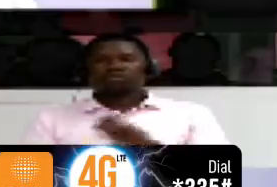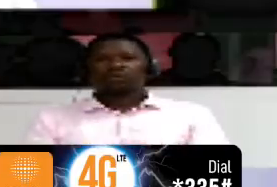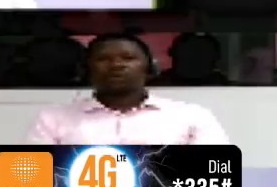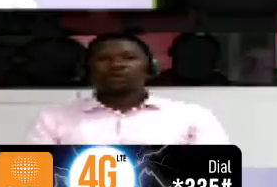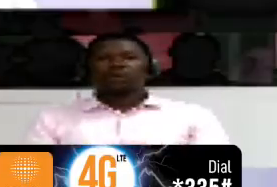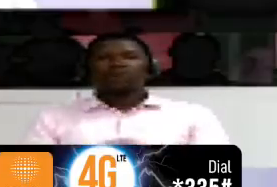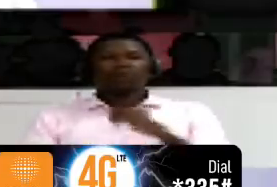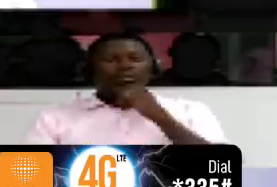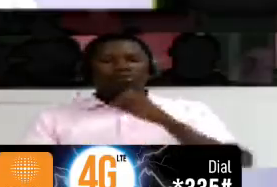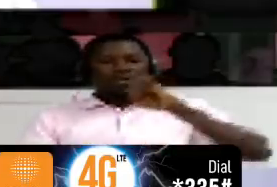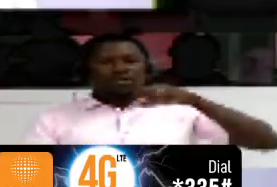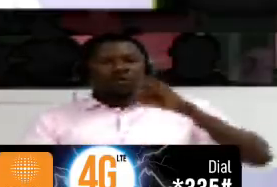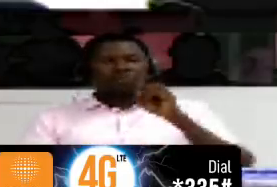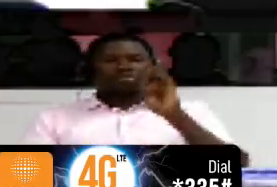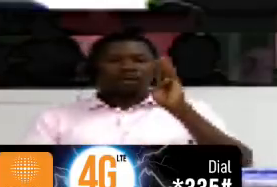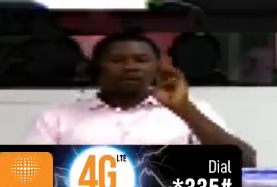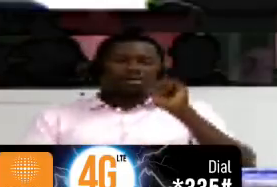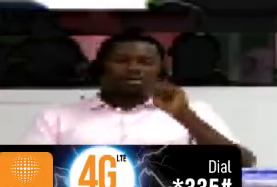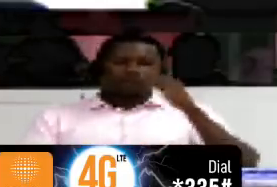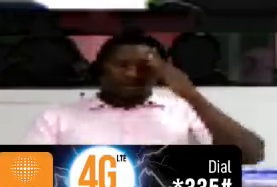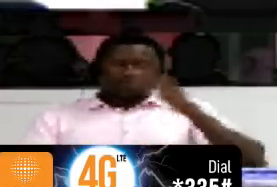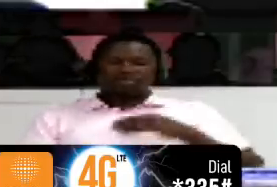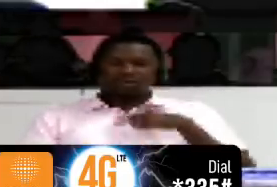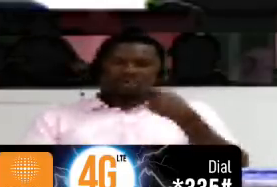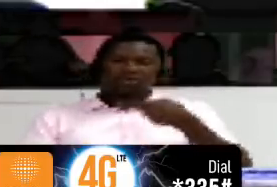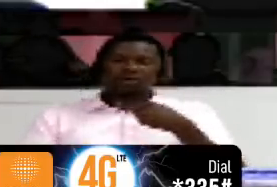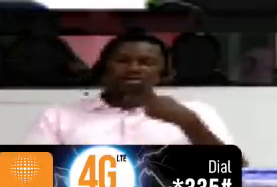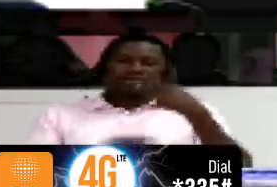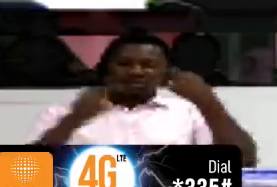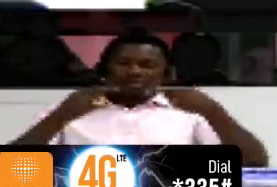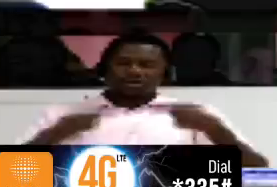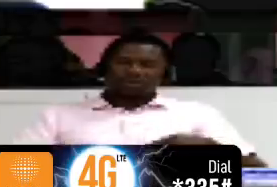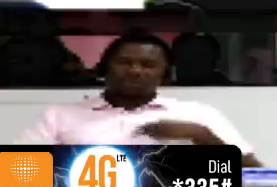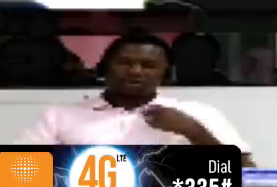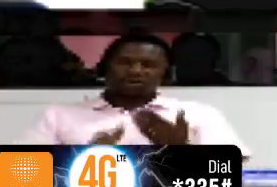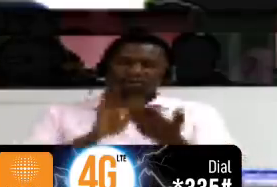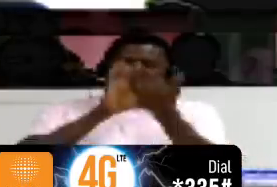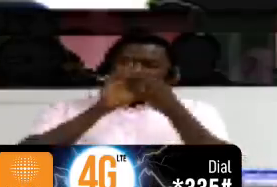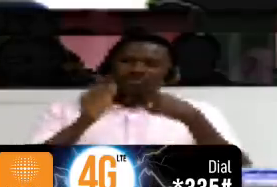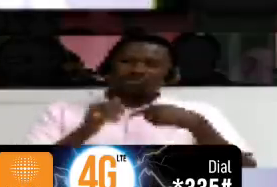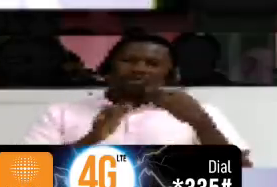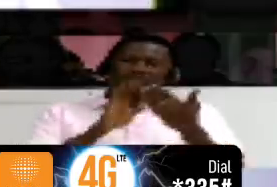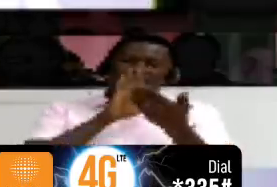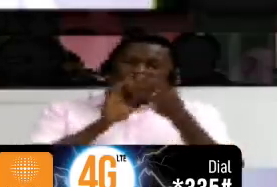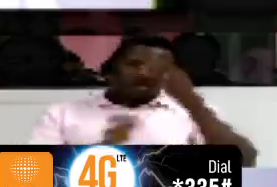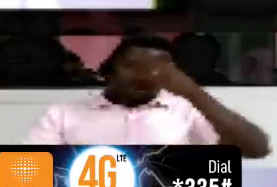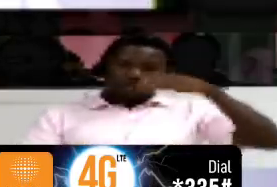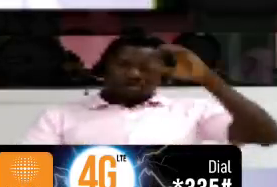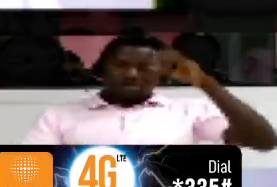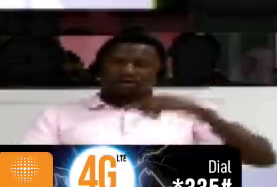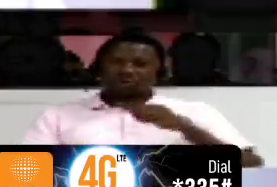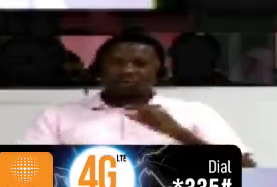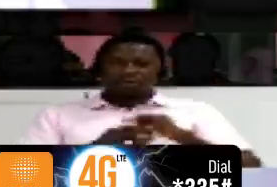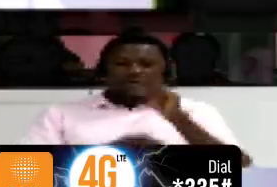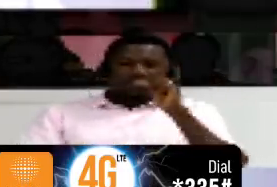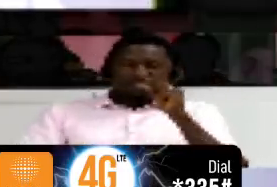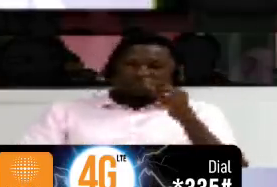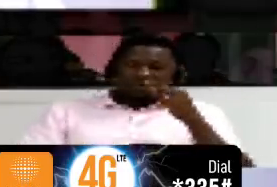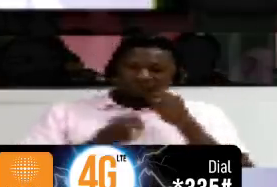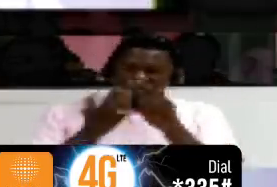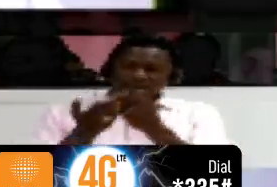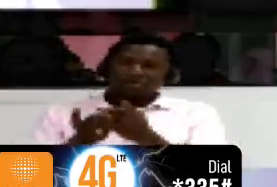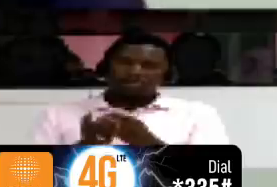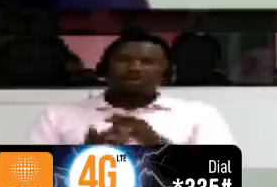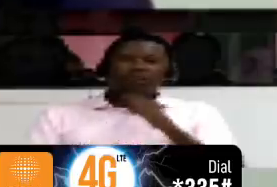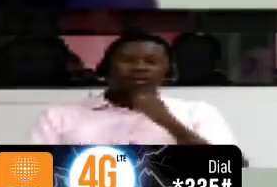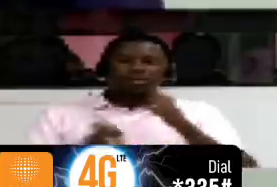Mr. Jobe, thank you very much for your testimony and for appearing before the commission on such short notice. Mr. Chairman, I have concluded. I hand